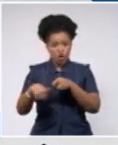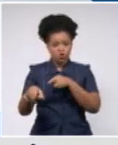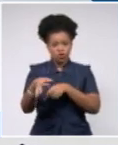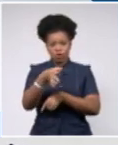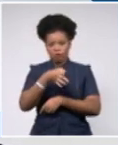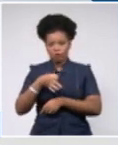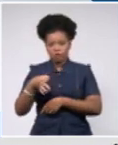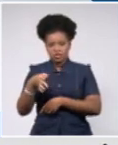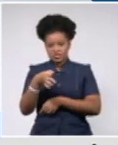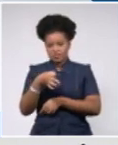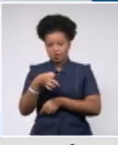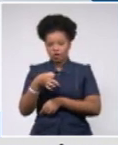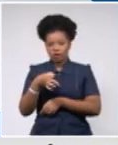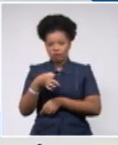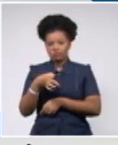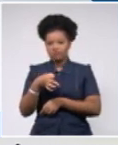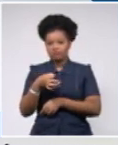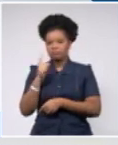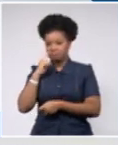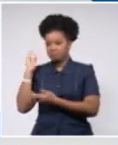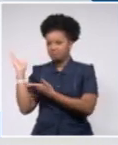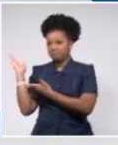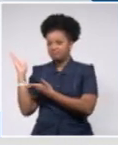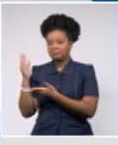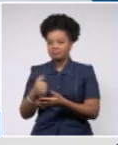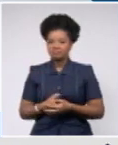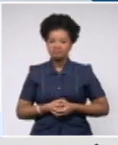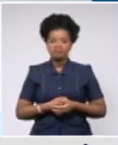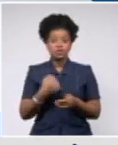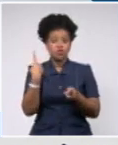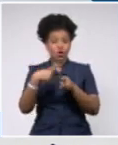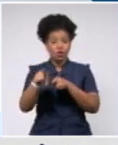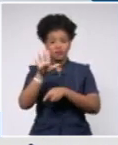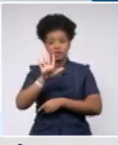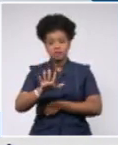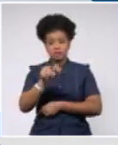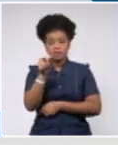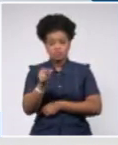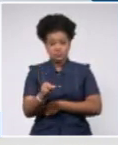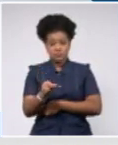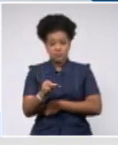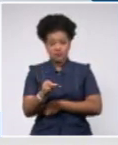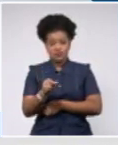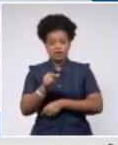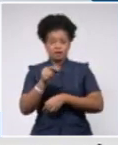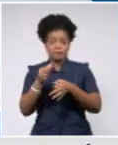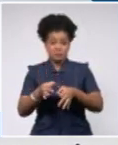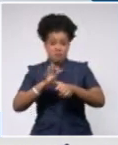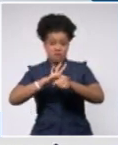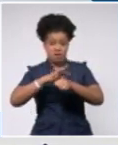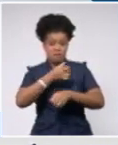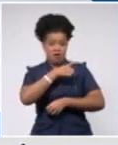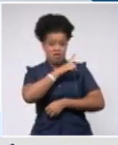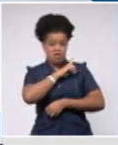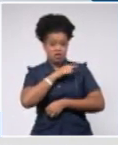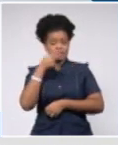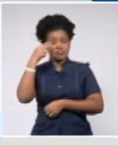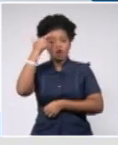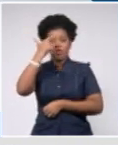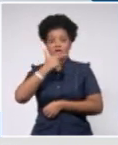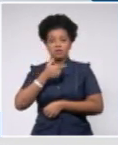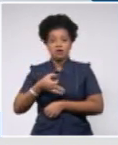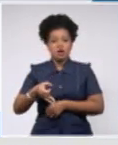in Ciego de Ávila belong to the municipalities of Ciego de Ávila with 4